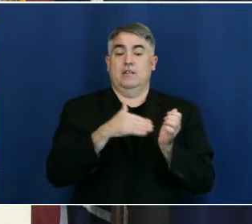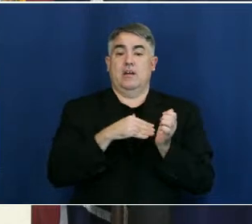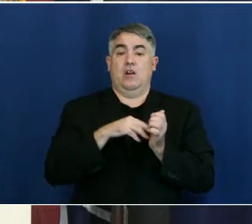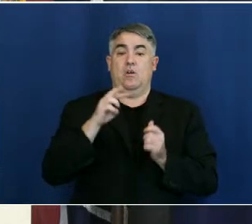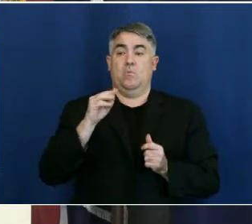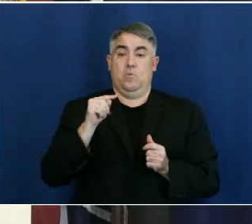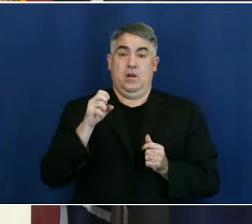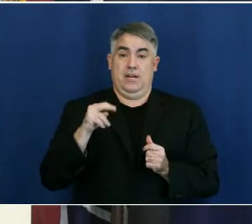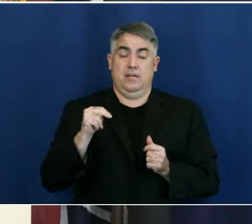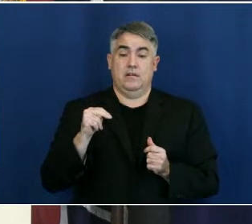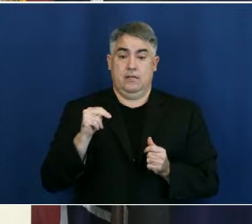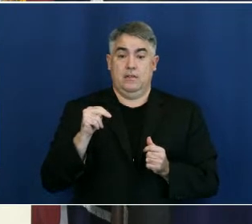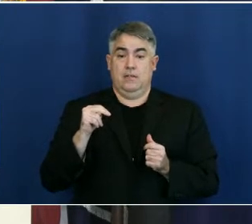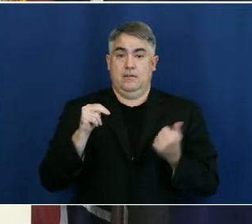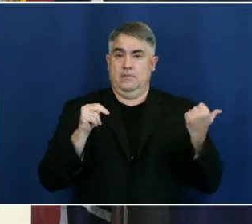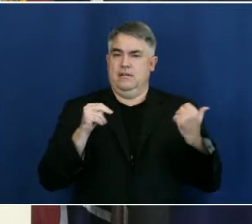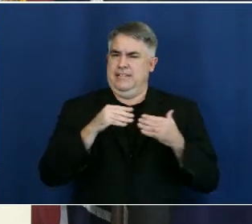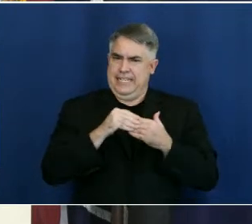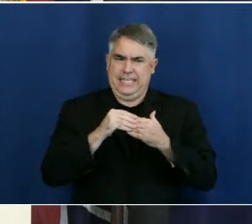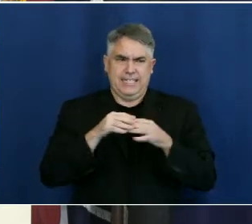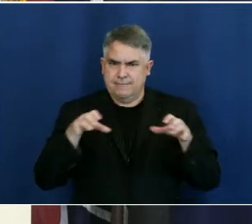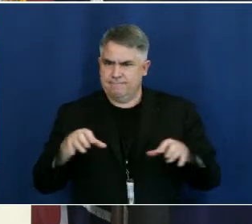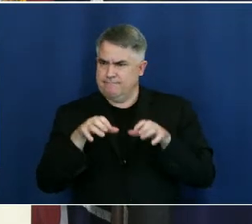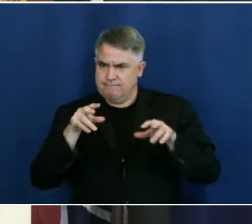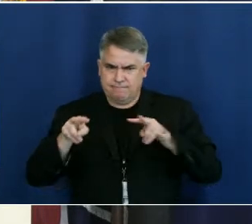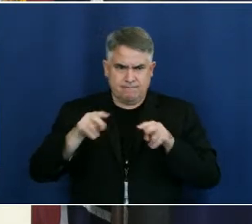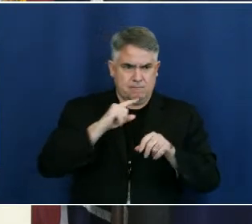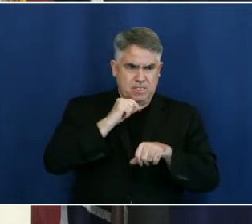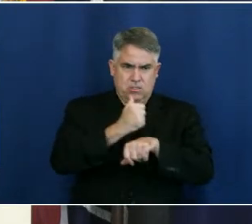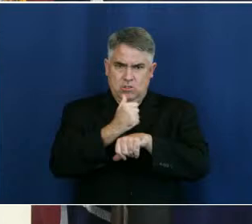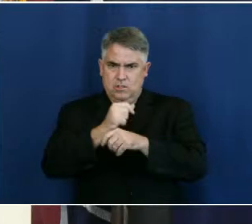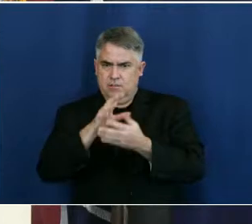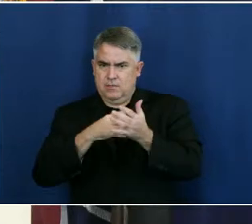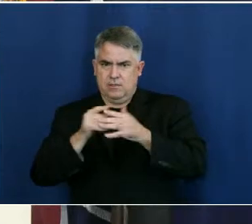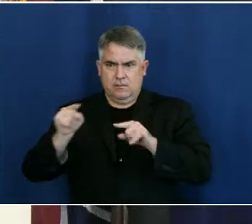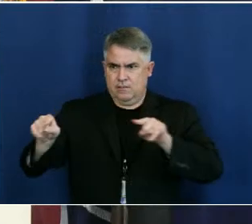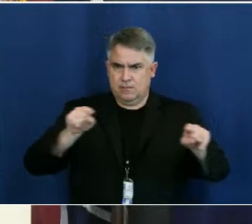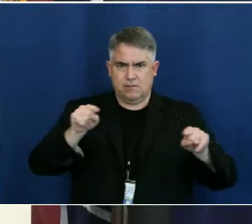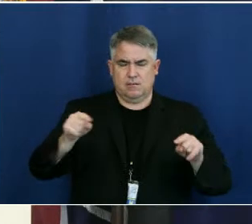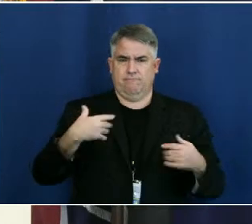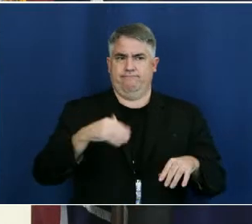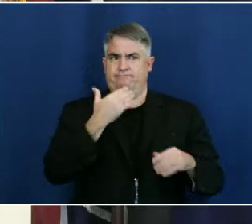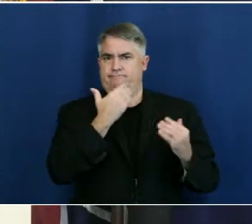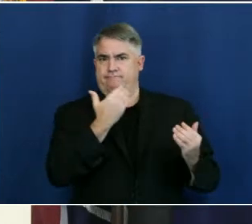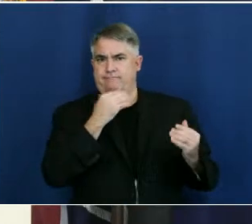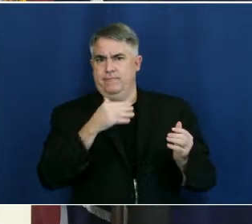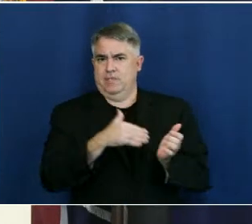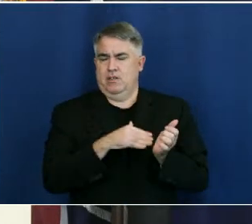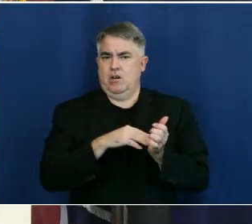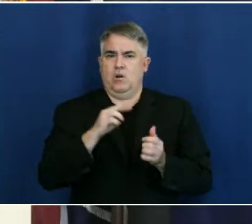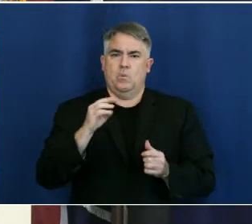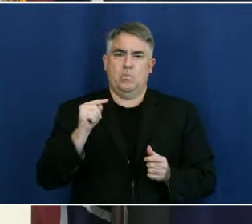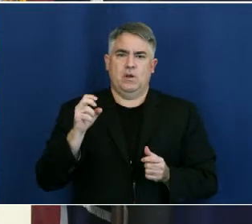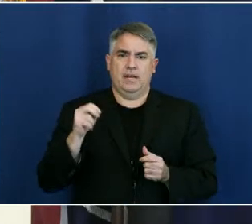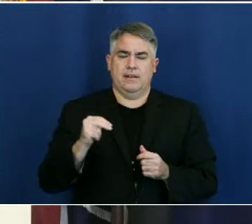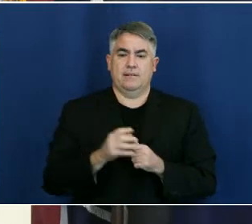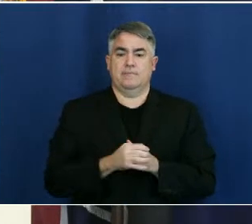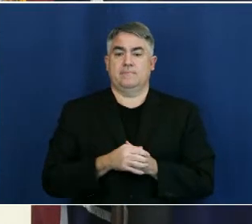forward, and we want to continue to be as efficient as possible. But there is some encouraging news in terms of what we've done in the county and